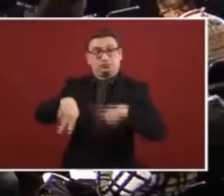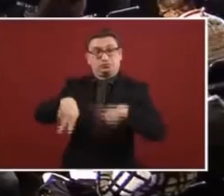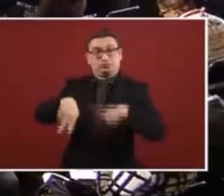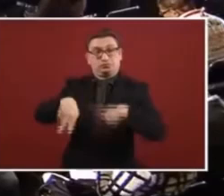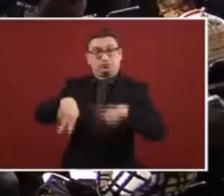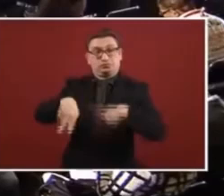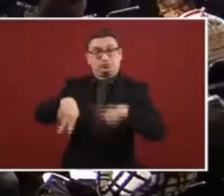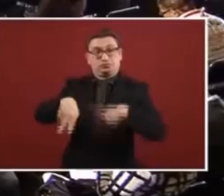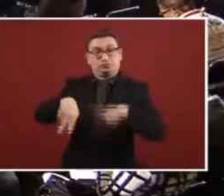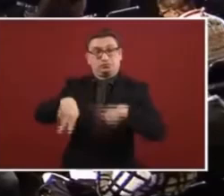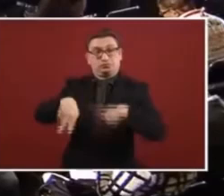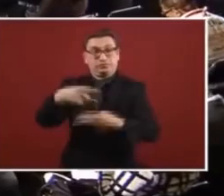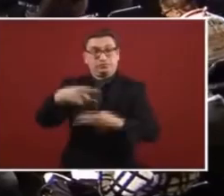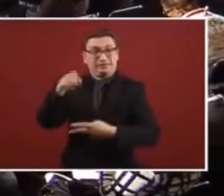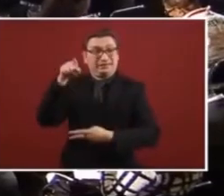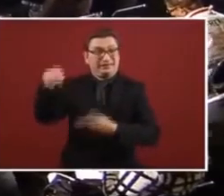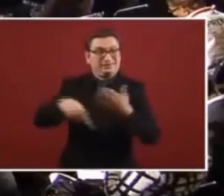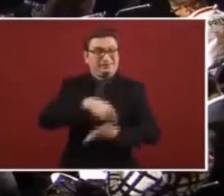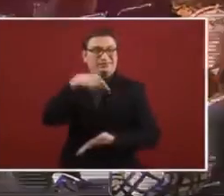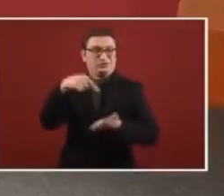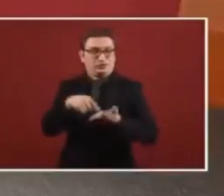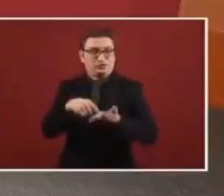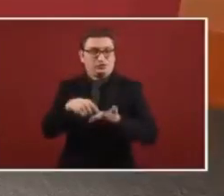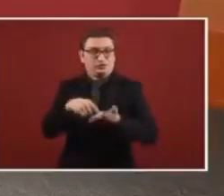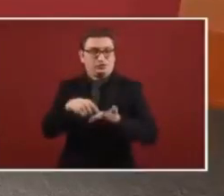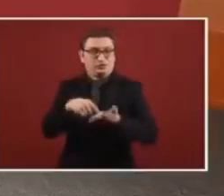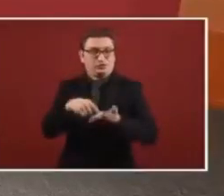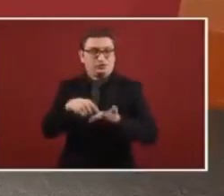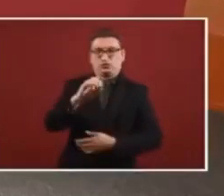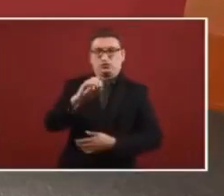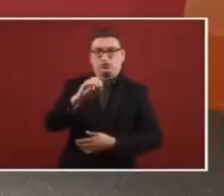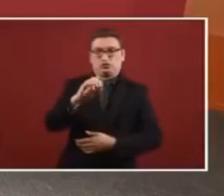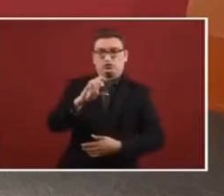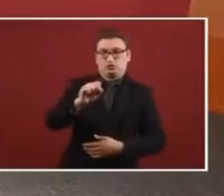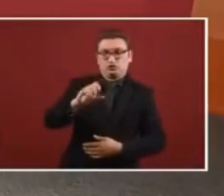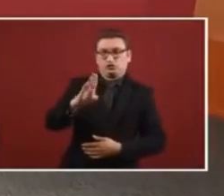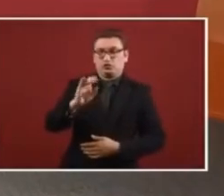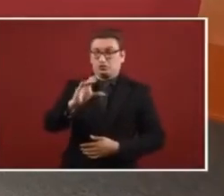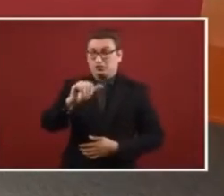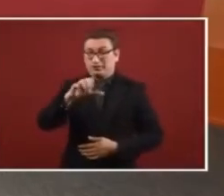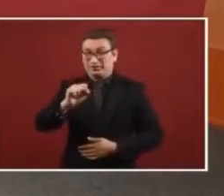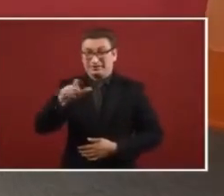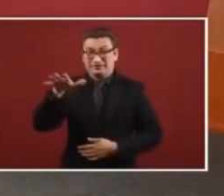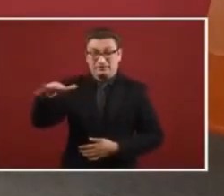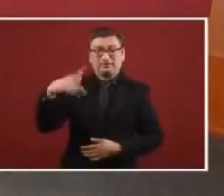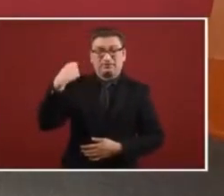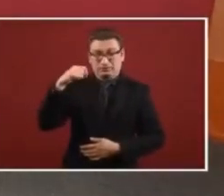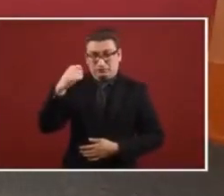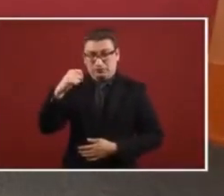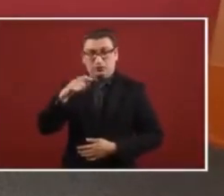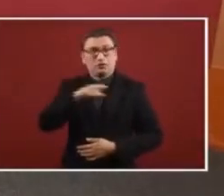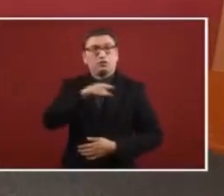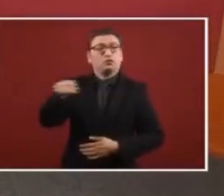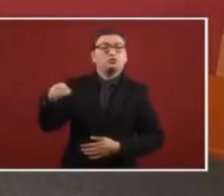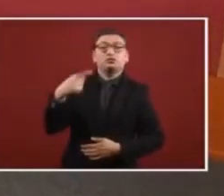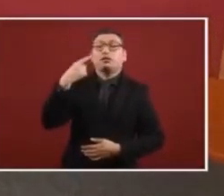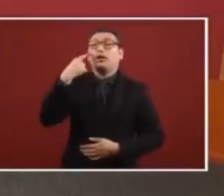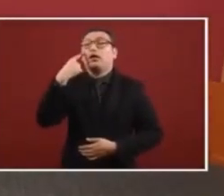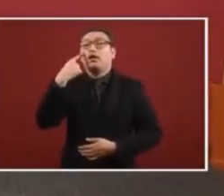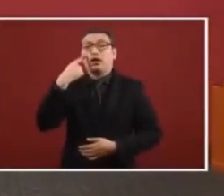to Dos Bocas Paraíso a Tabasco, in Tabasco, van a